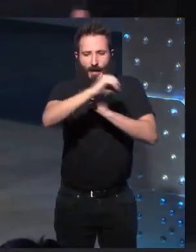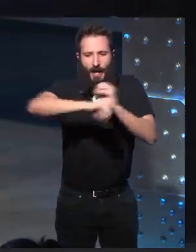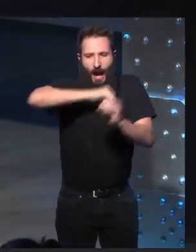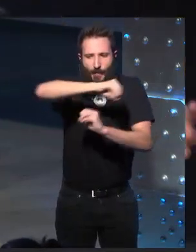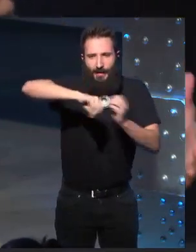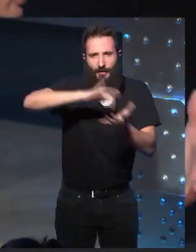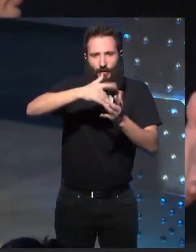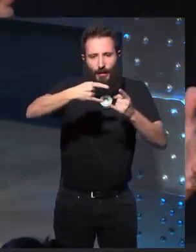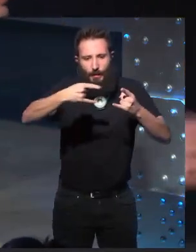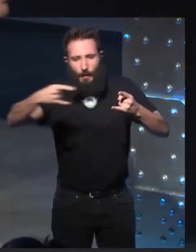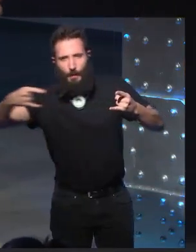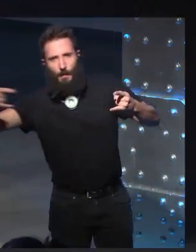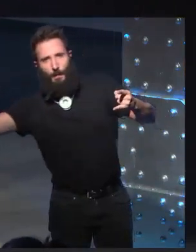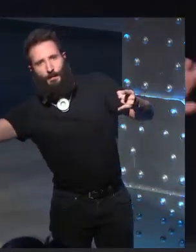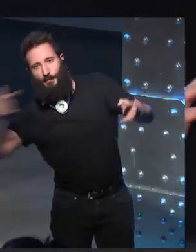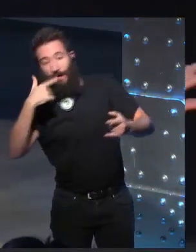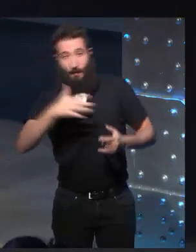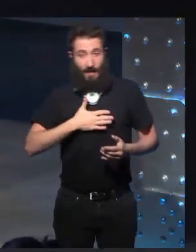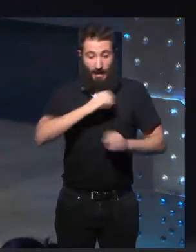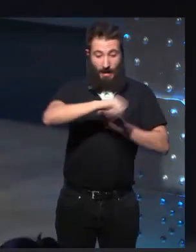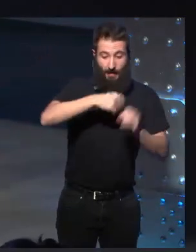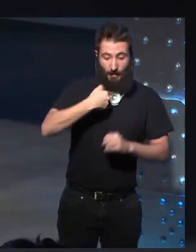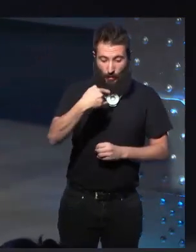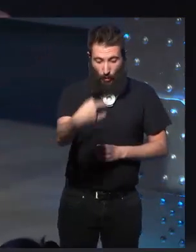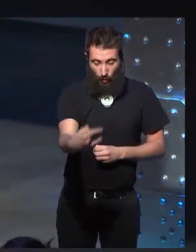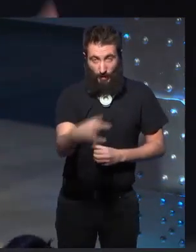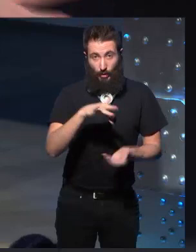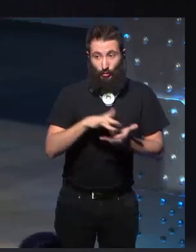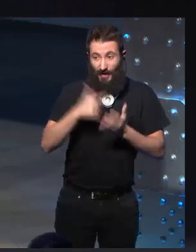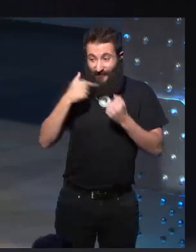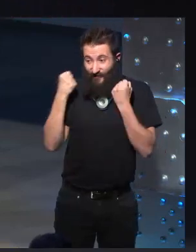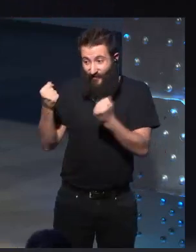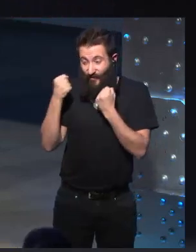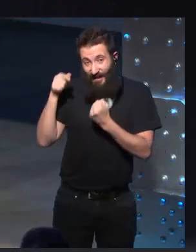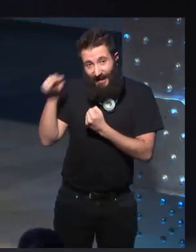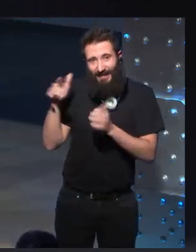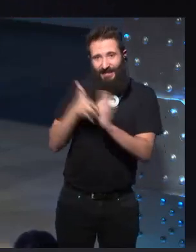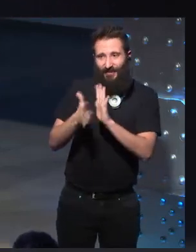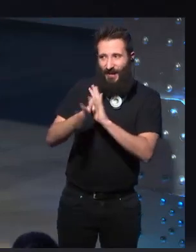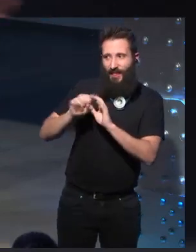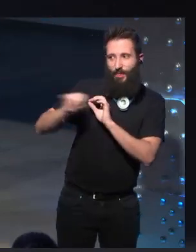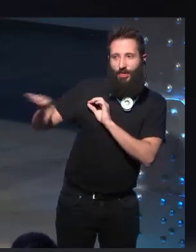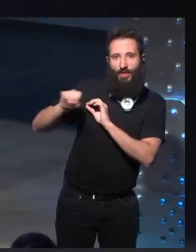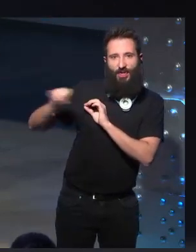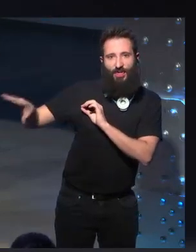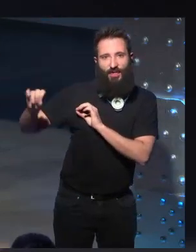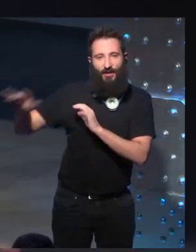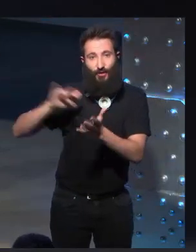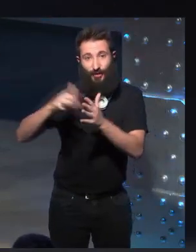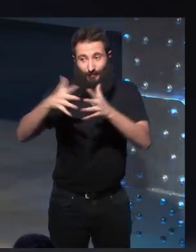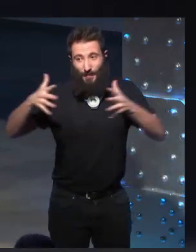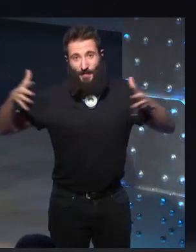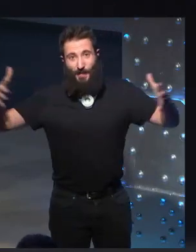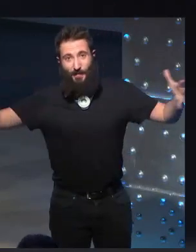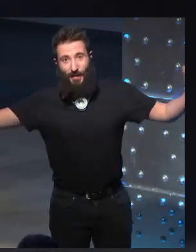said, would drag me towards you, and this force repels. And it's on large scales, stronger